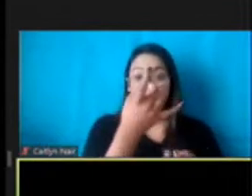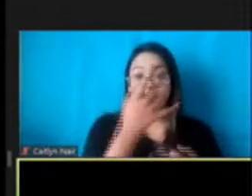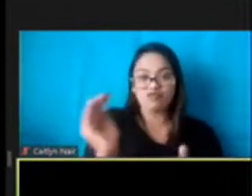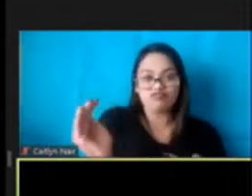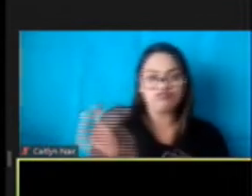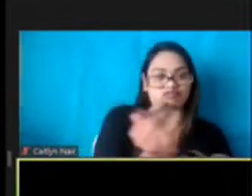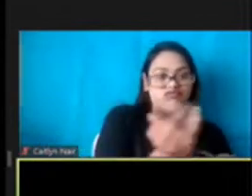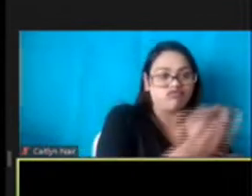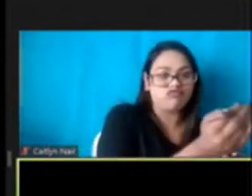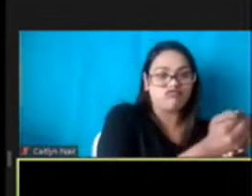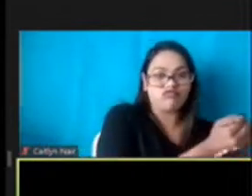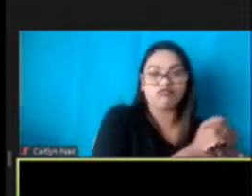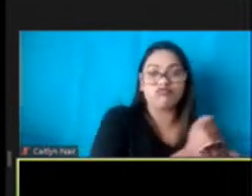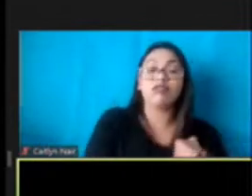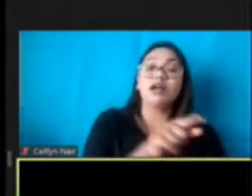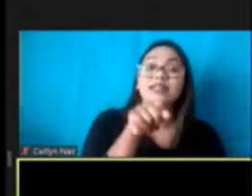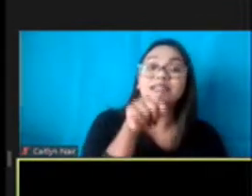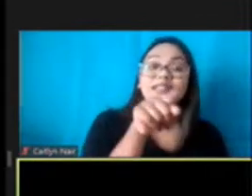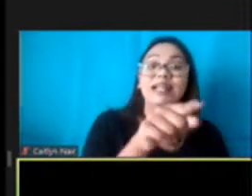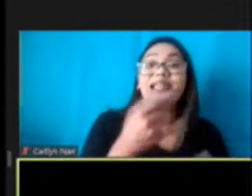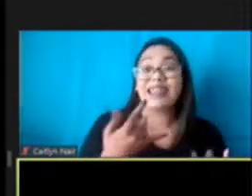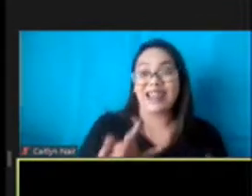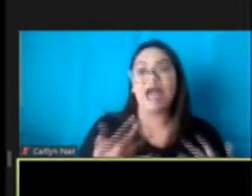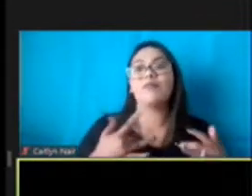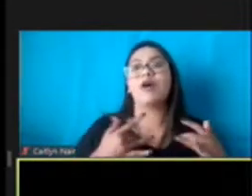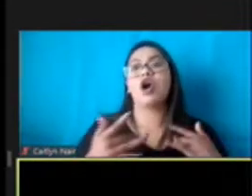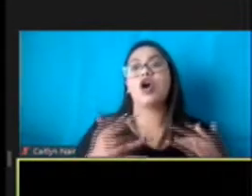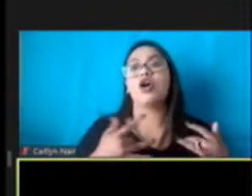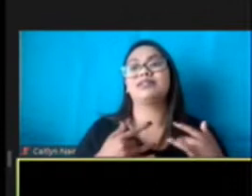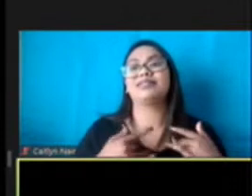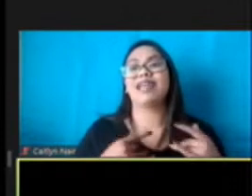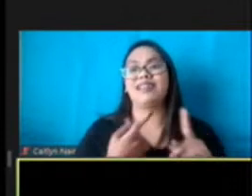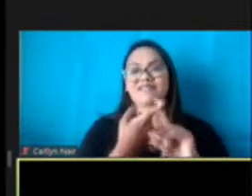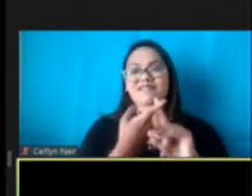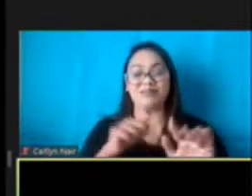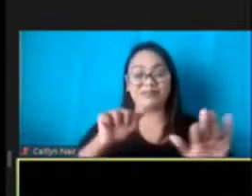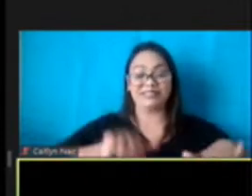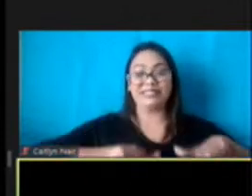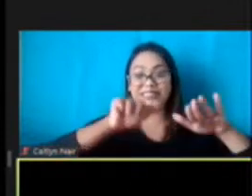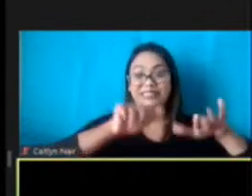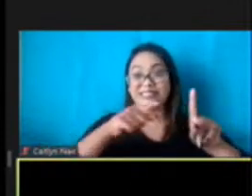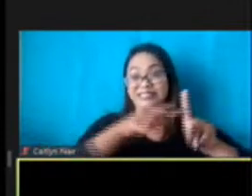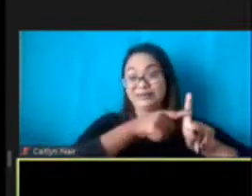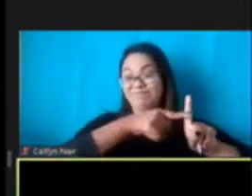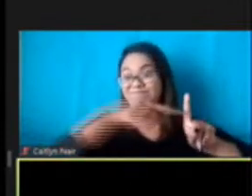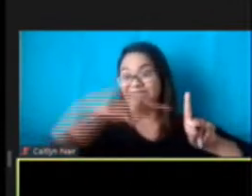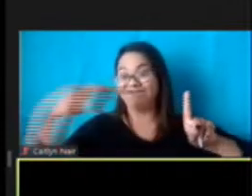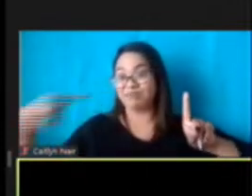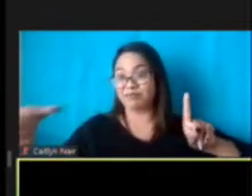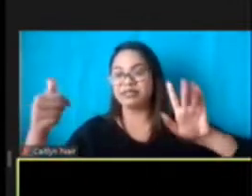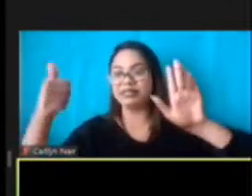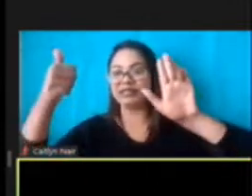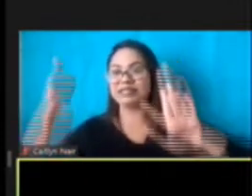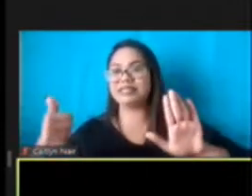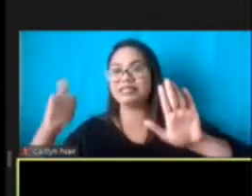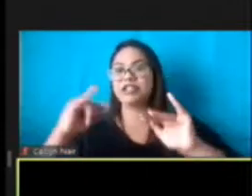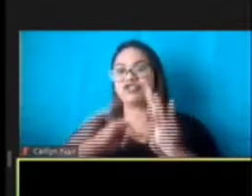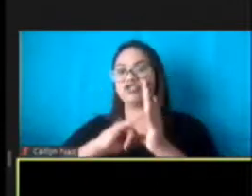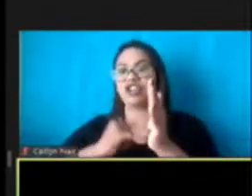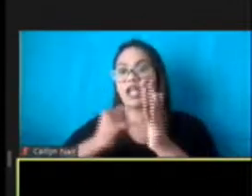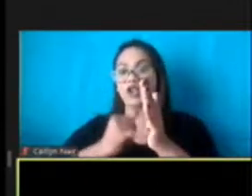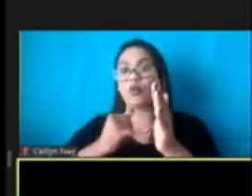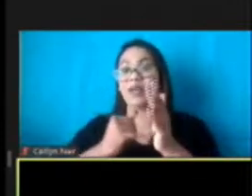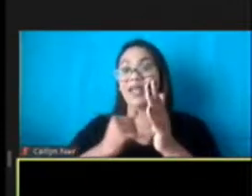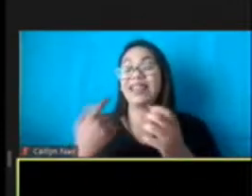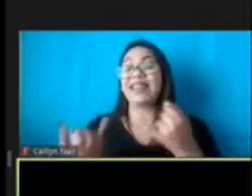the 16th of December and at least the 6th of January? We will continue to monitor that, particularly in terms of